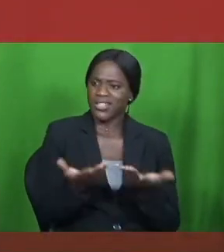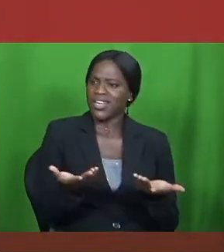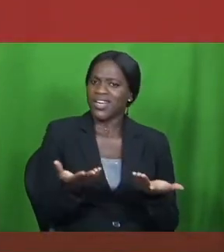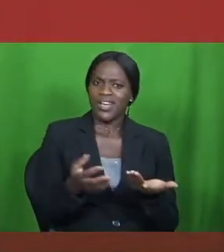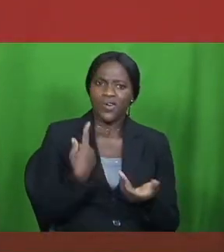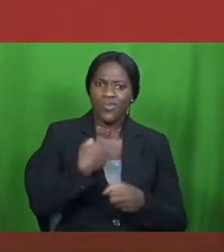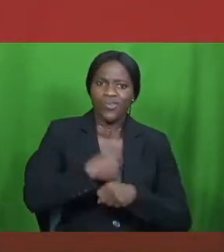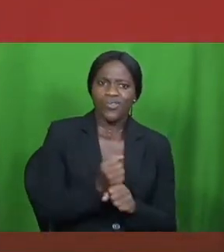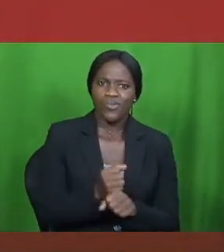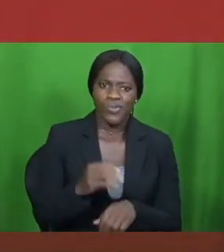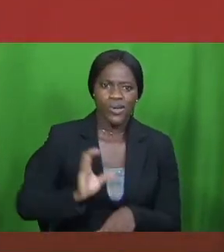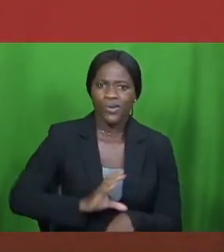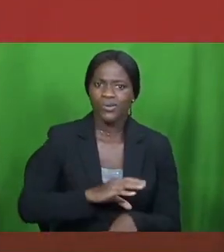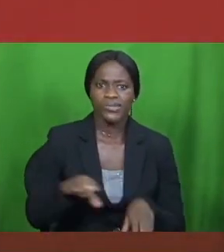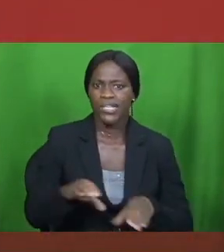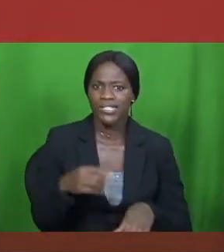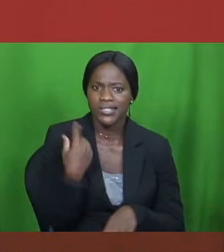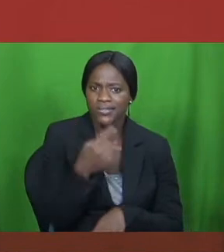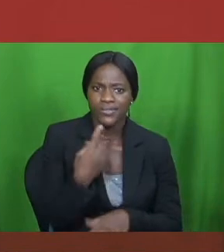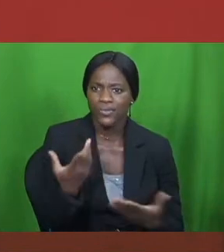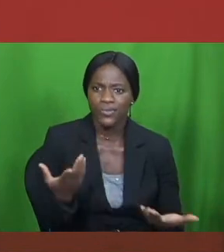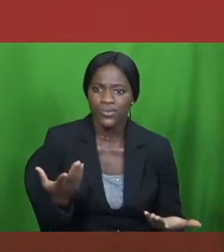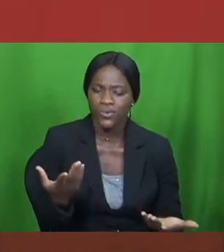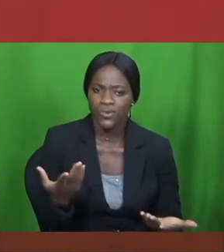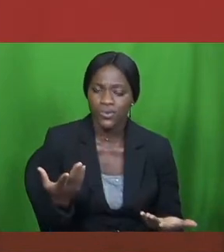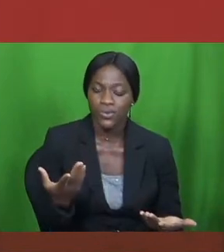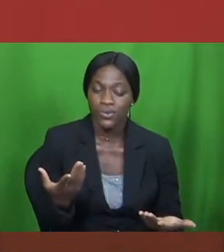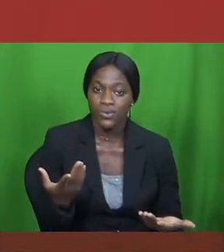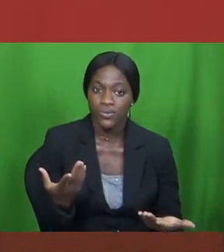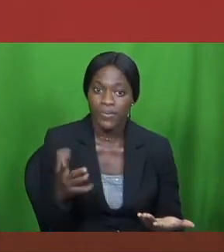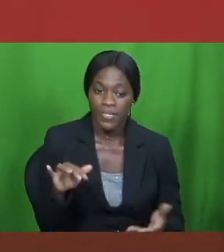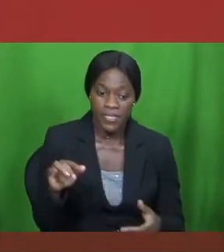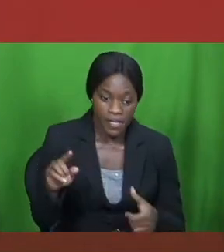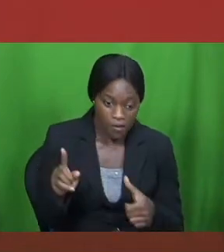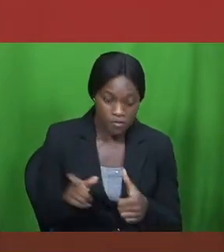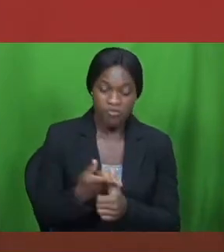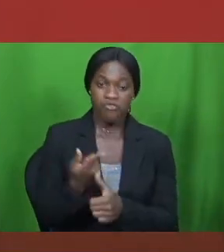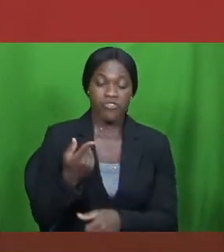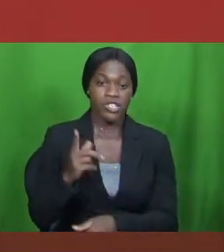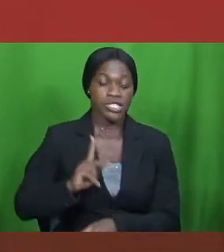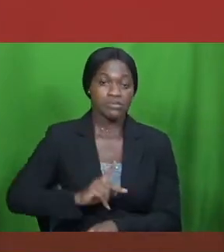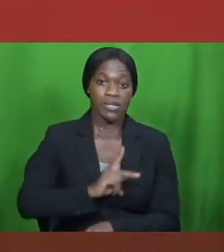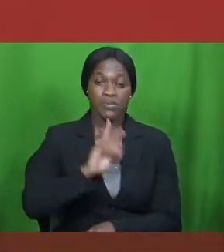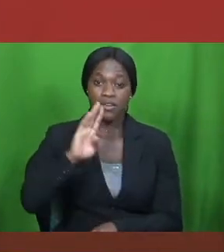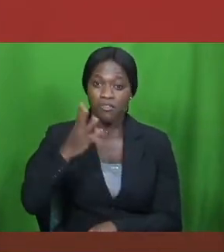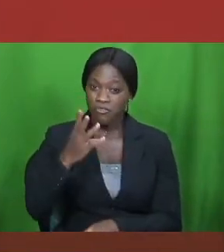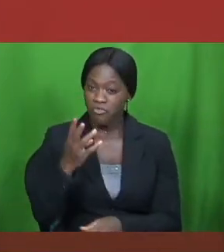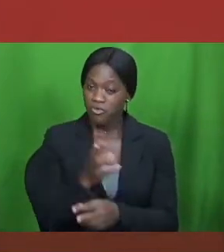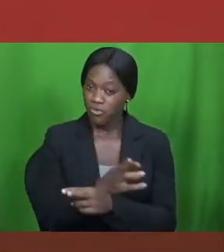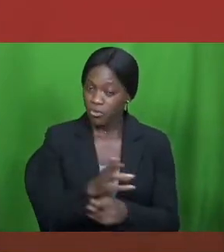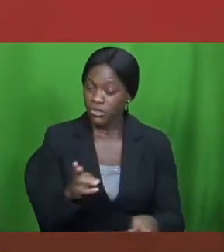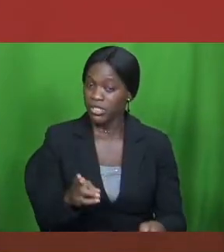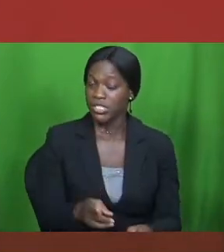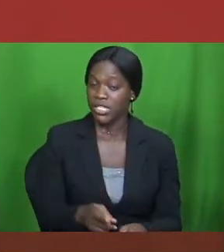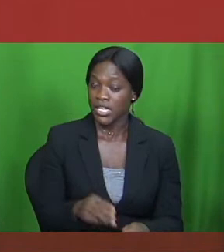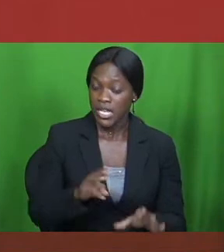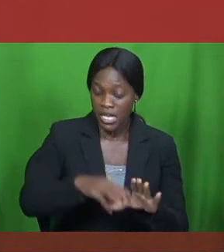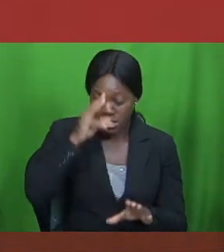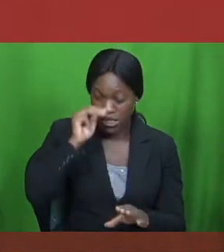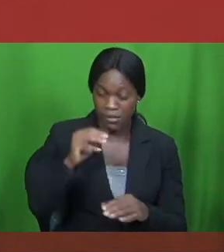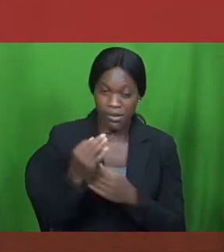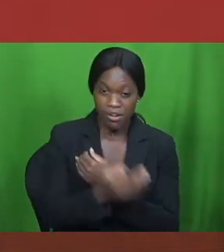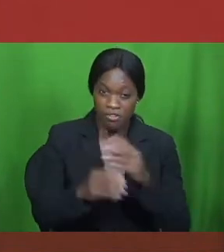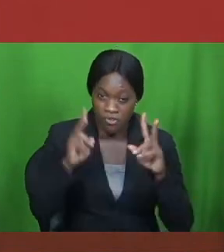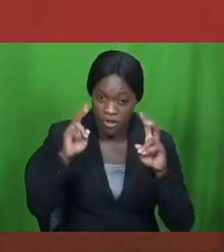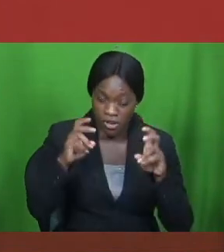committees active. That was the first Parliament of the Fourth Republic. But as chairman of the Foreign Affairs Committee,